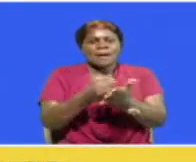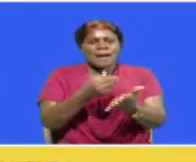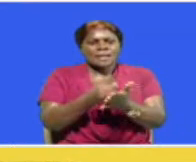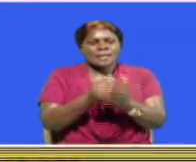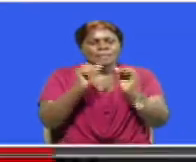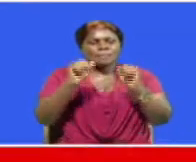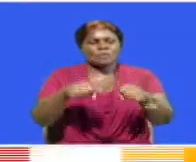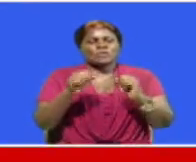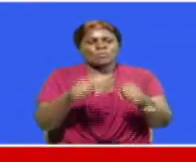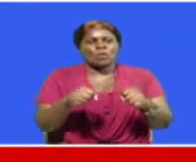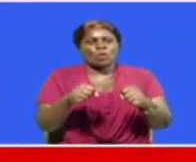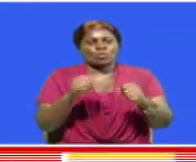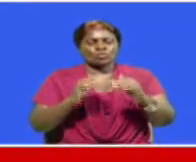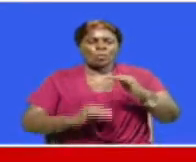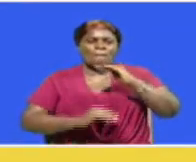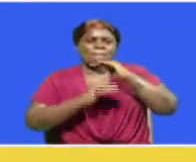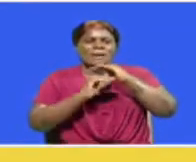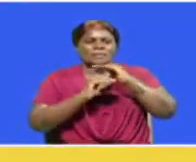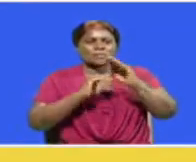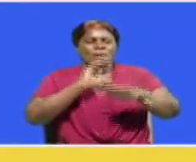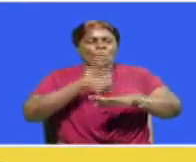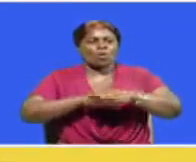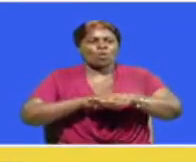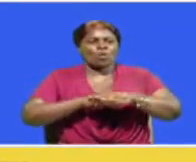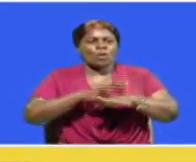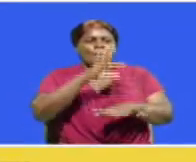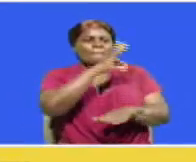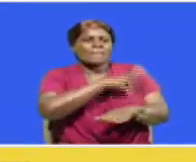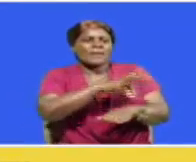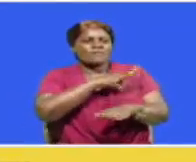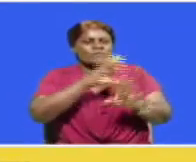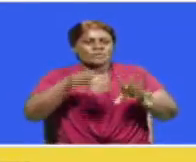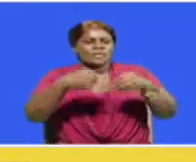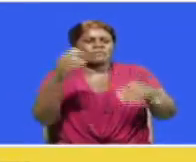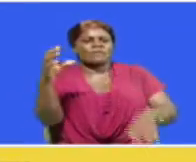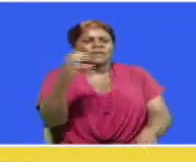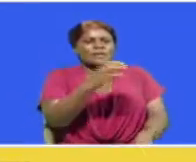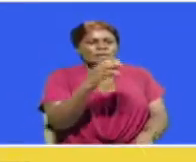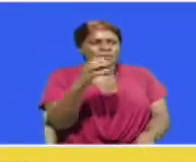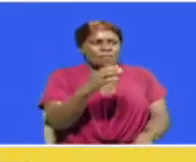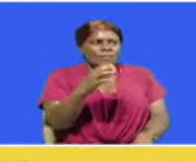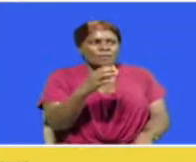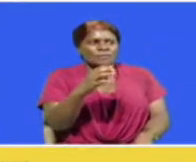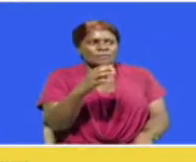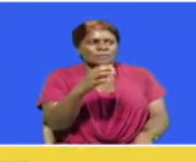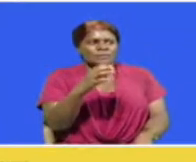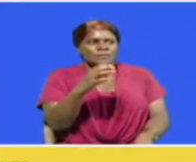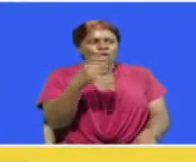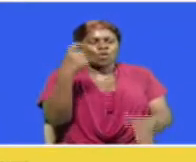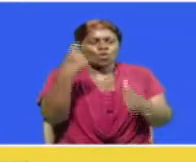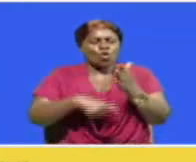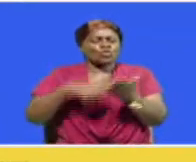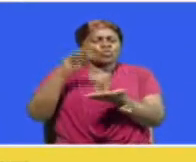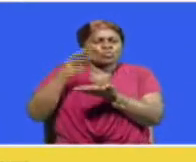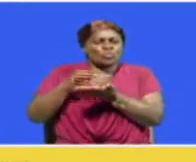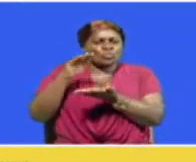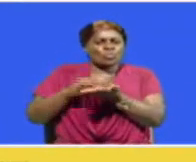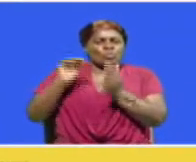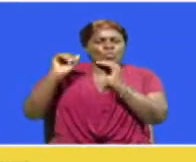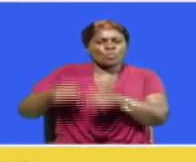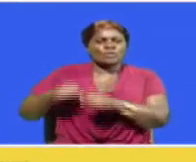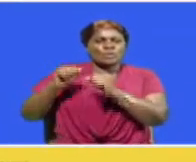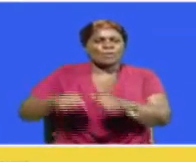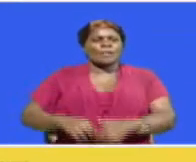really be able to maximize on the benefits that we can give customers by keeping our costs as low as possible.